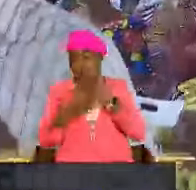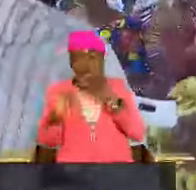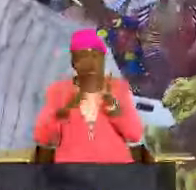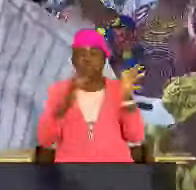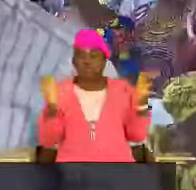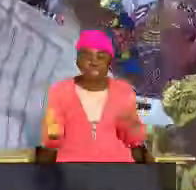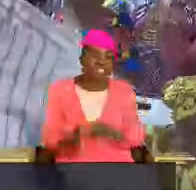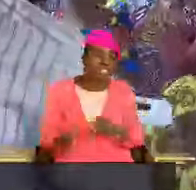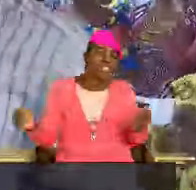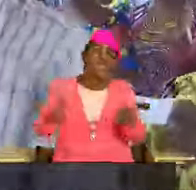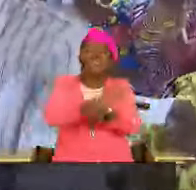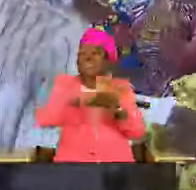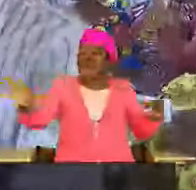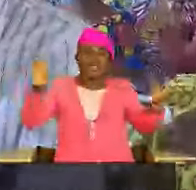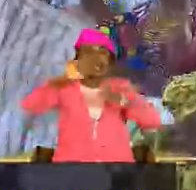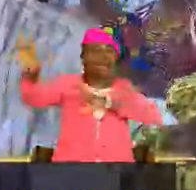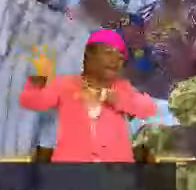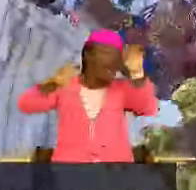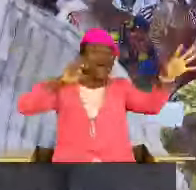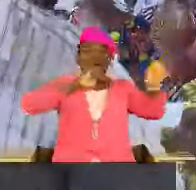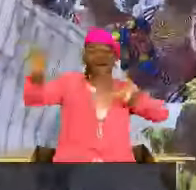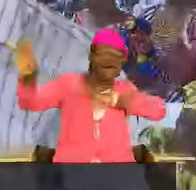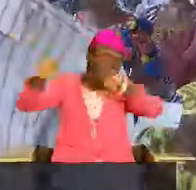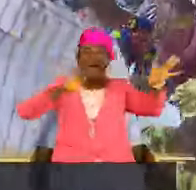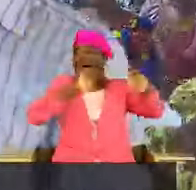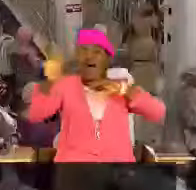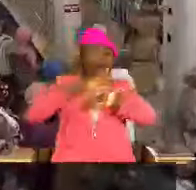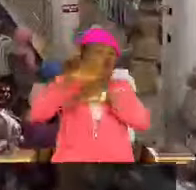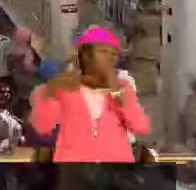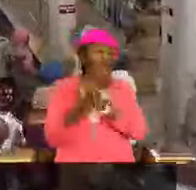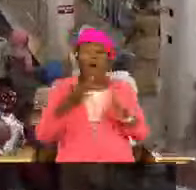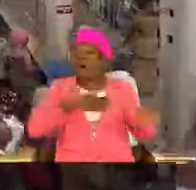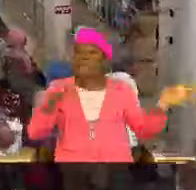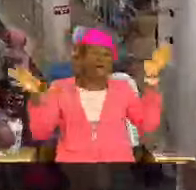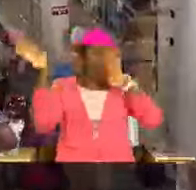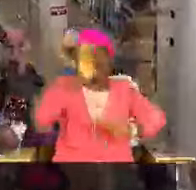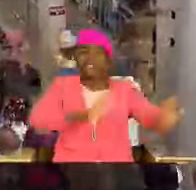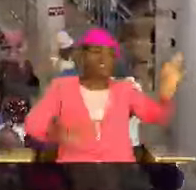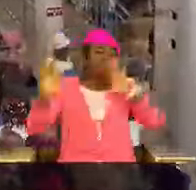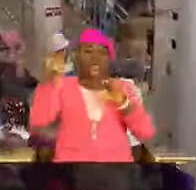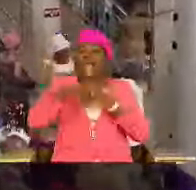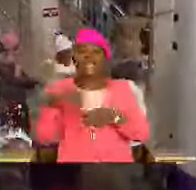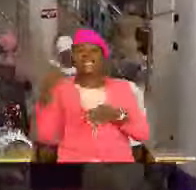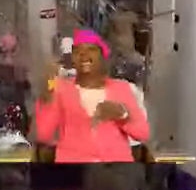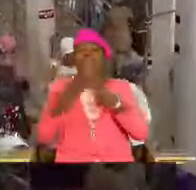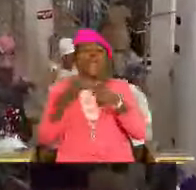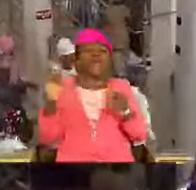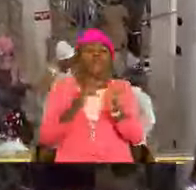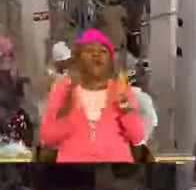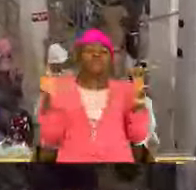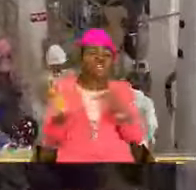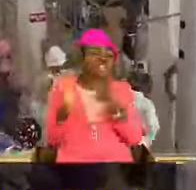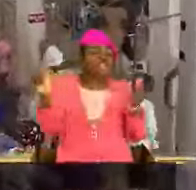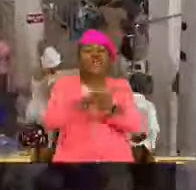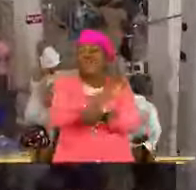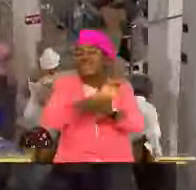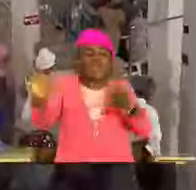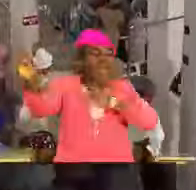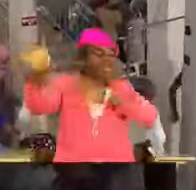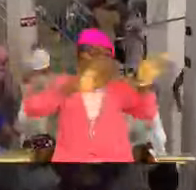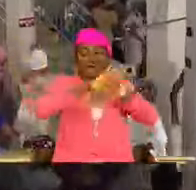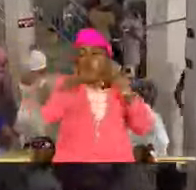of Jesus scatter out my battles scatter out my battles